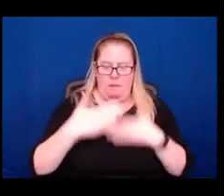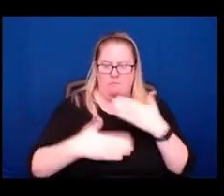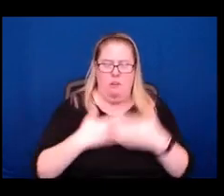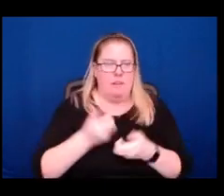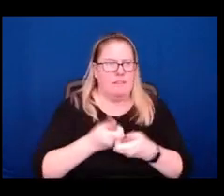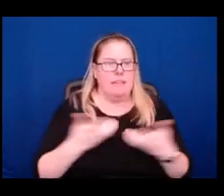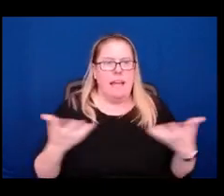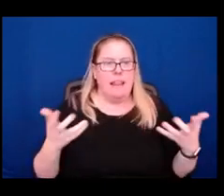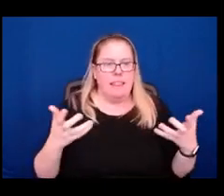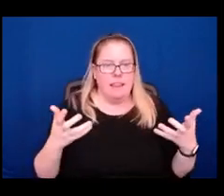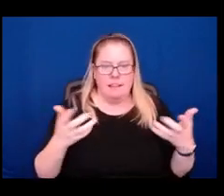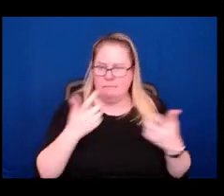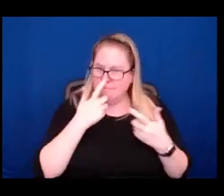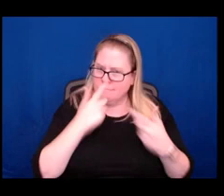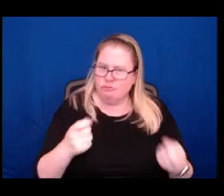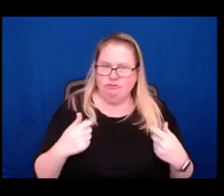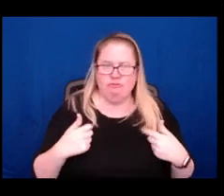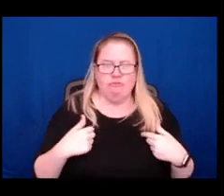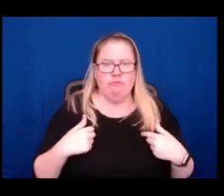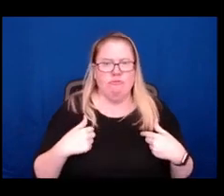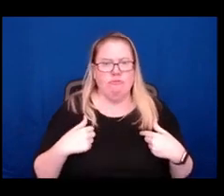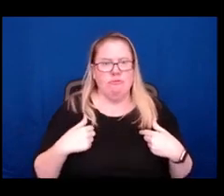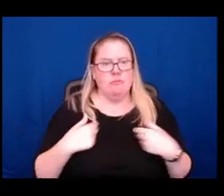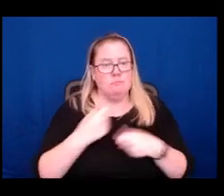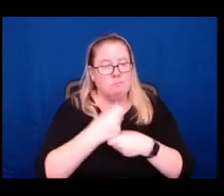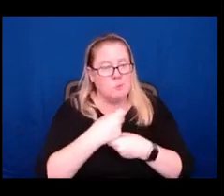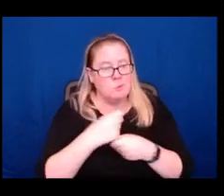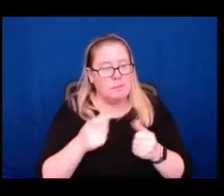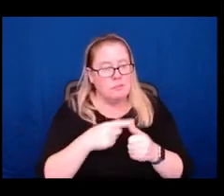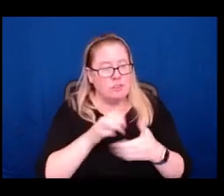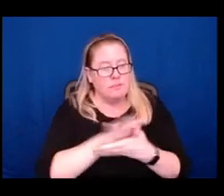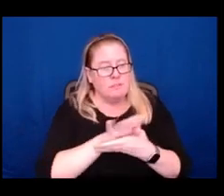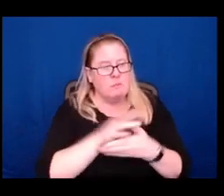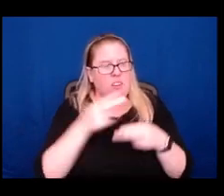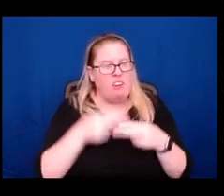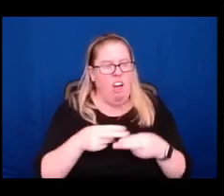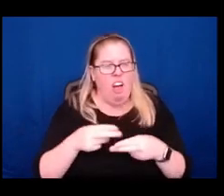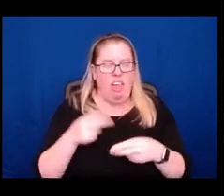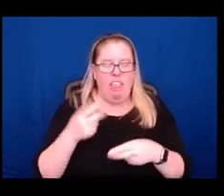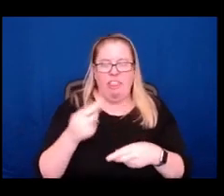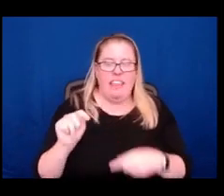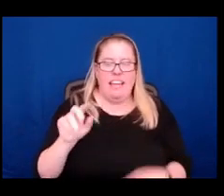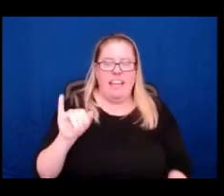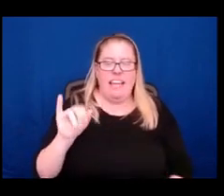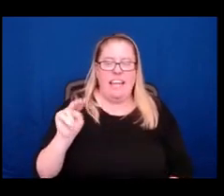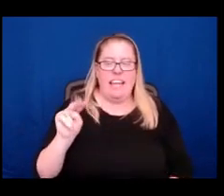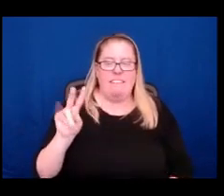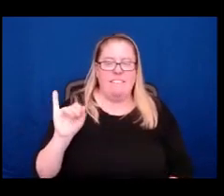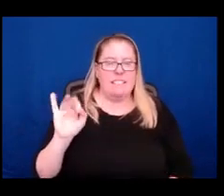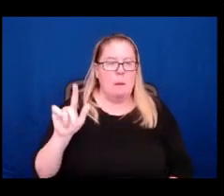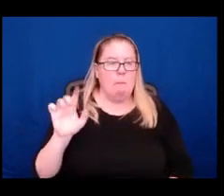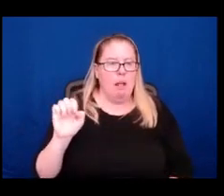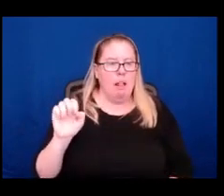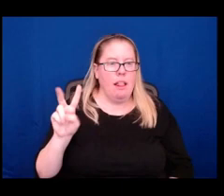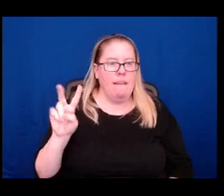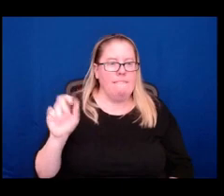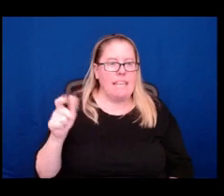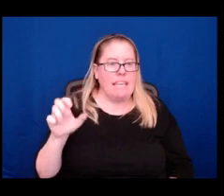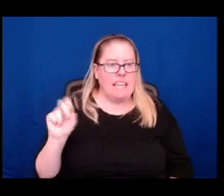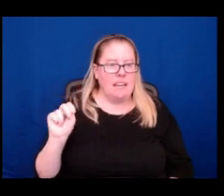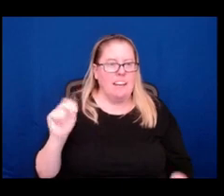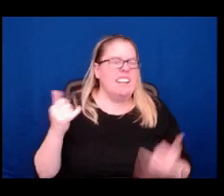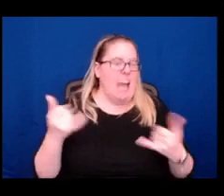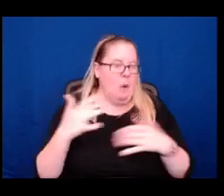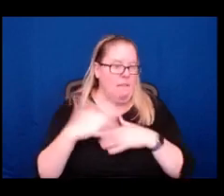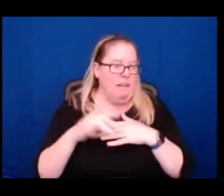really great interest in when I was producing my first film, The Invisible Vegan, which is out on Amazon Prime. And now as a fibroid fighter,